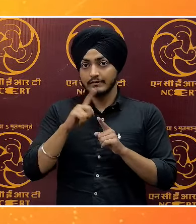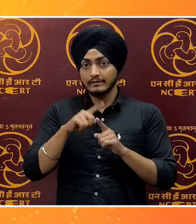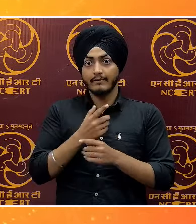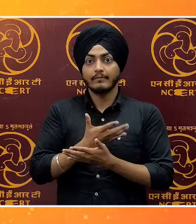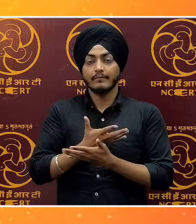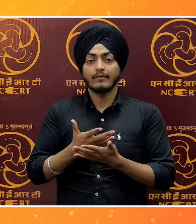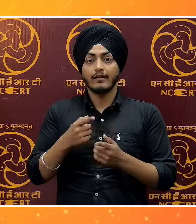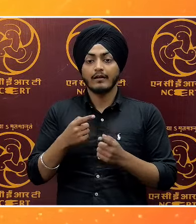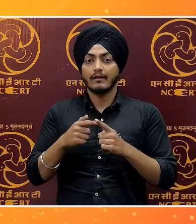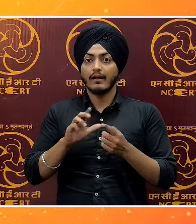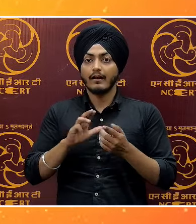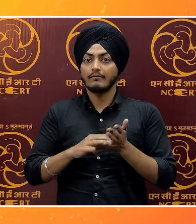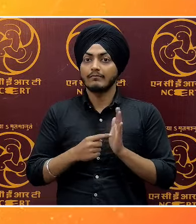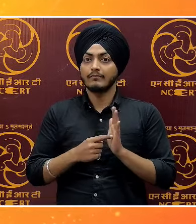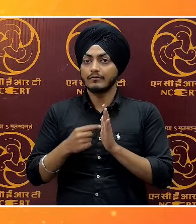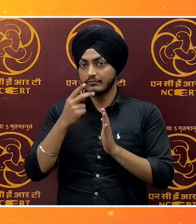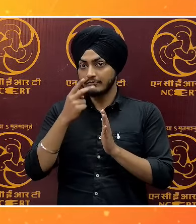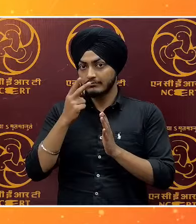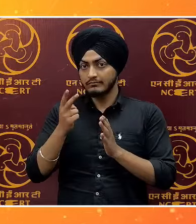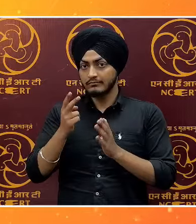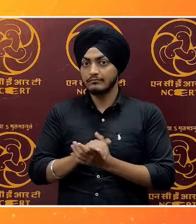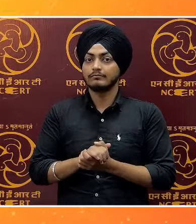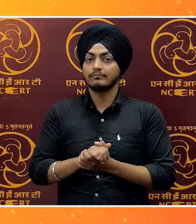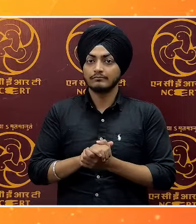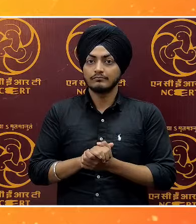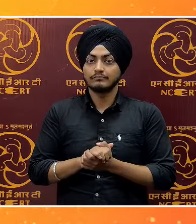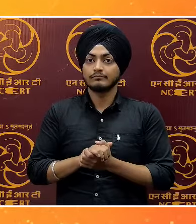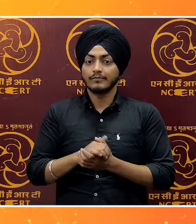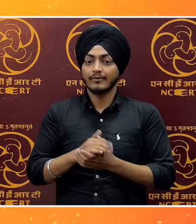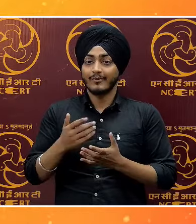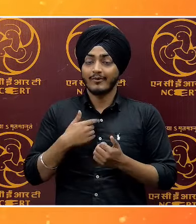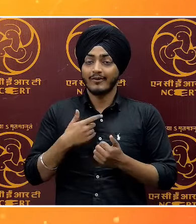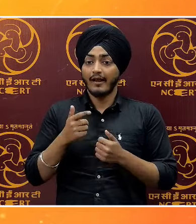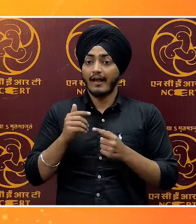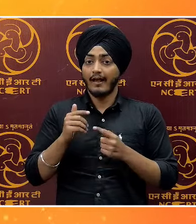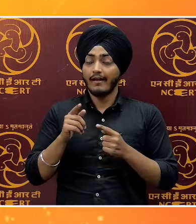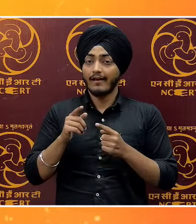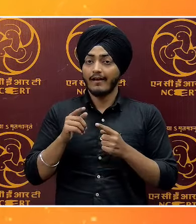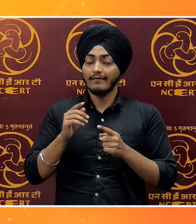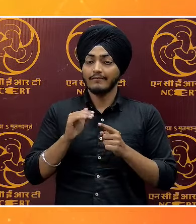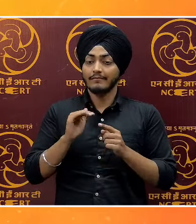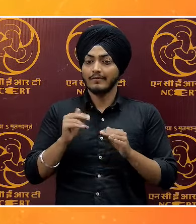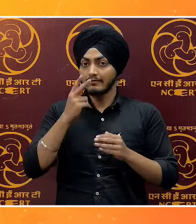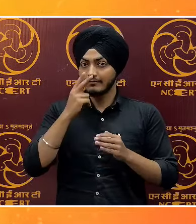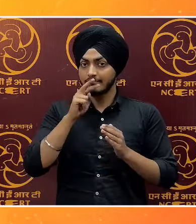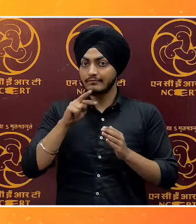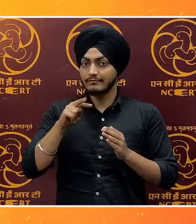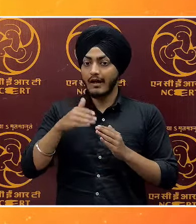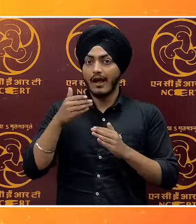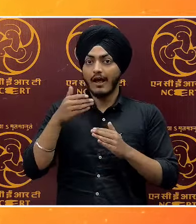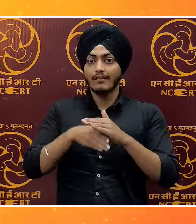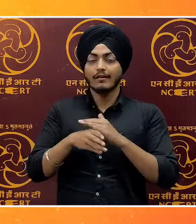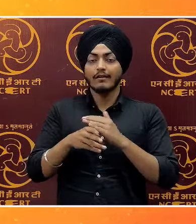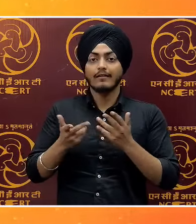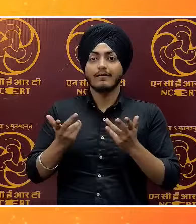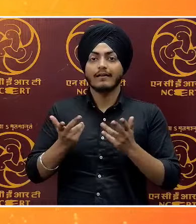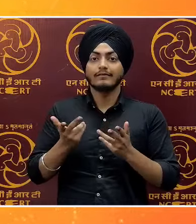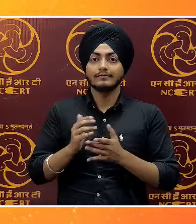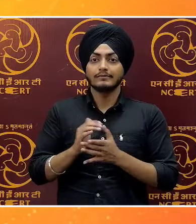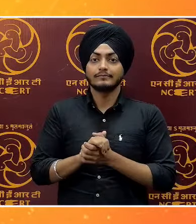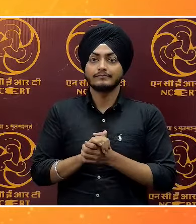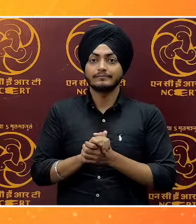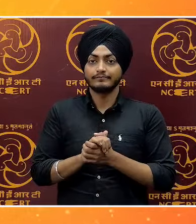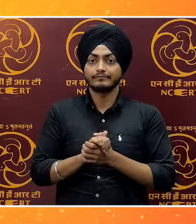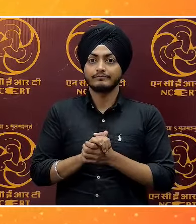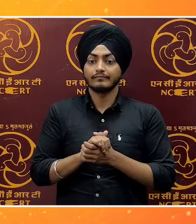top camera as well. Yeah, So sure. that we can see it properly, the internal side as well. Yeah. So internal side